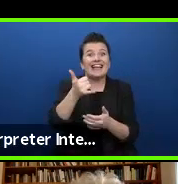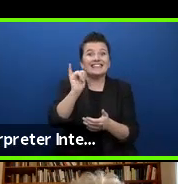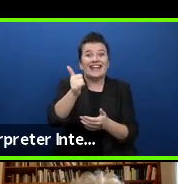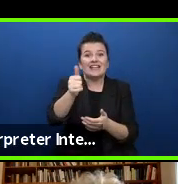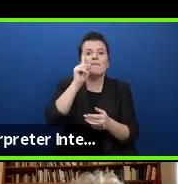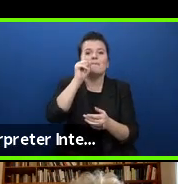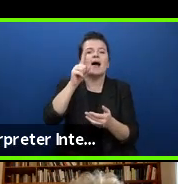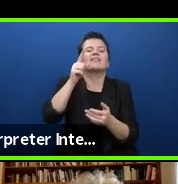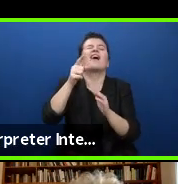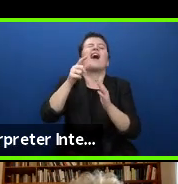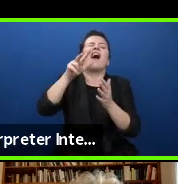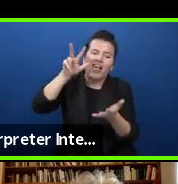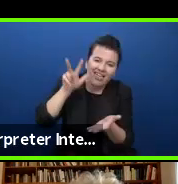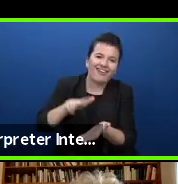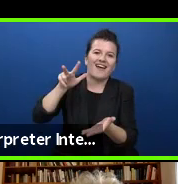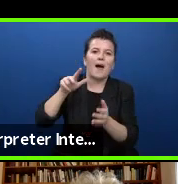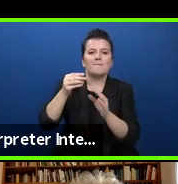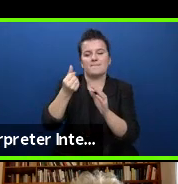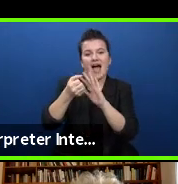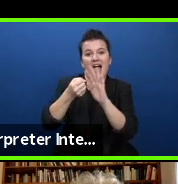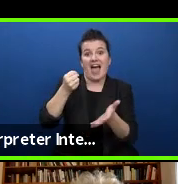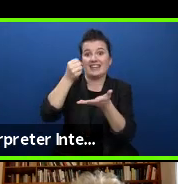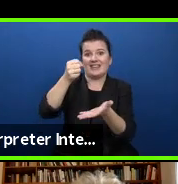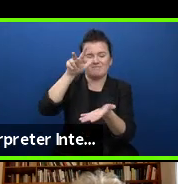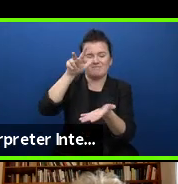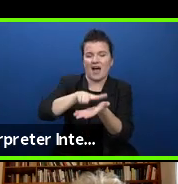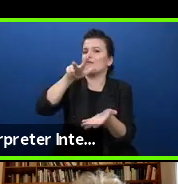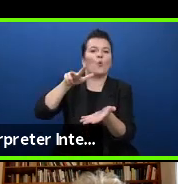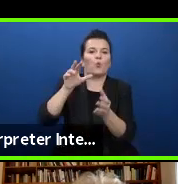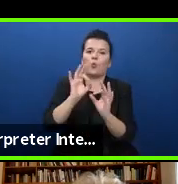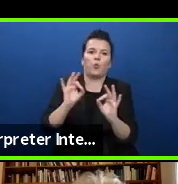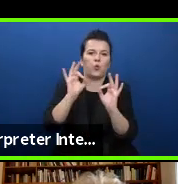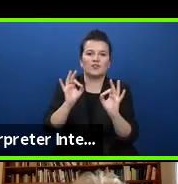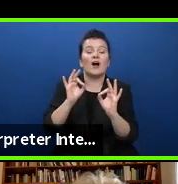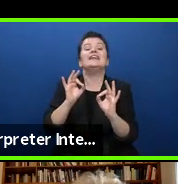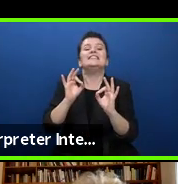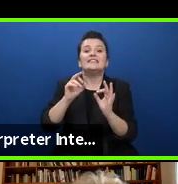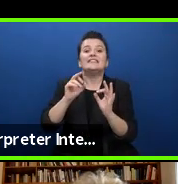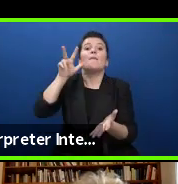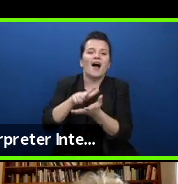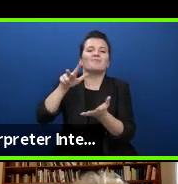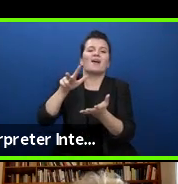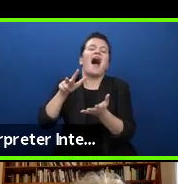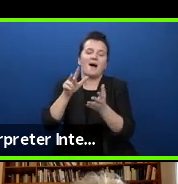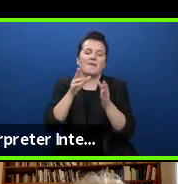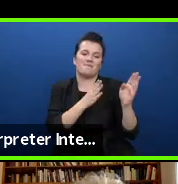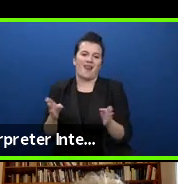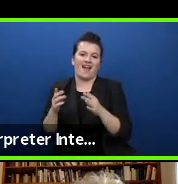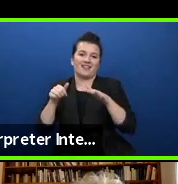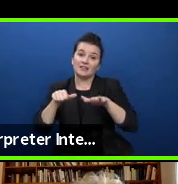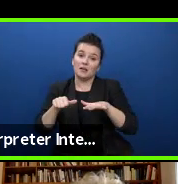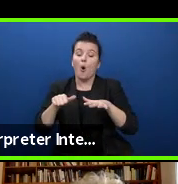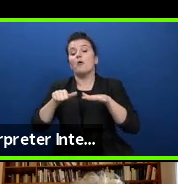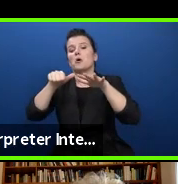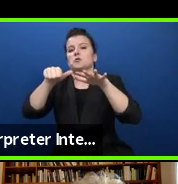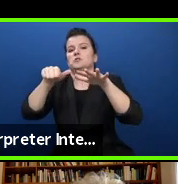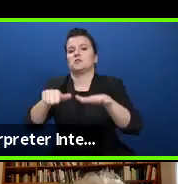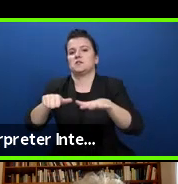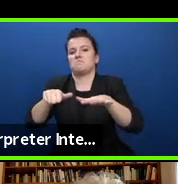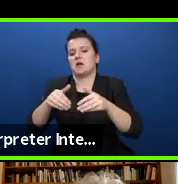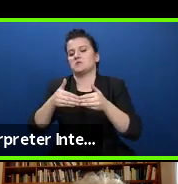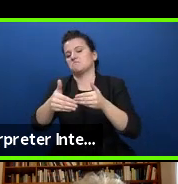right? Of course. Well, let's stay optimistic. It looks good. Good. I have another question here in